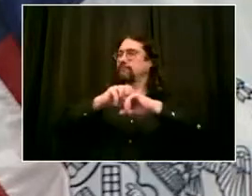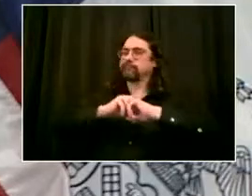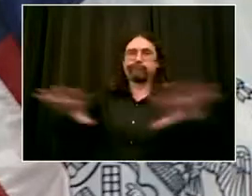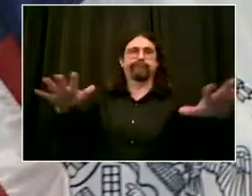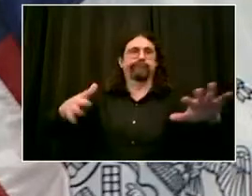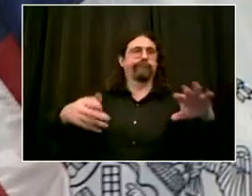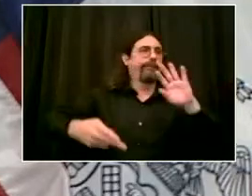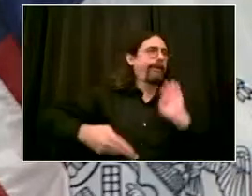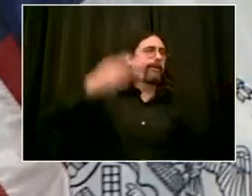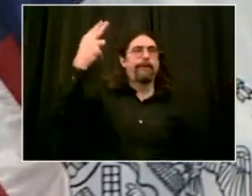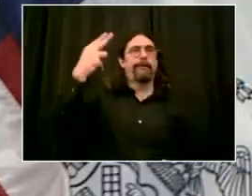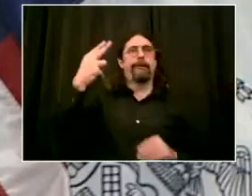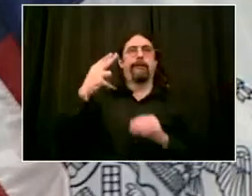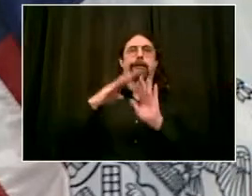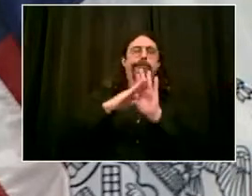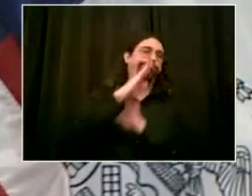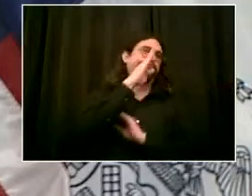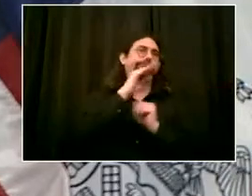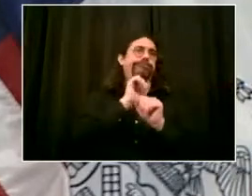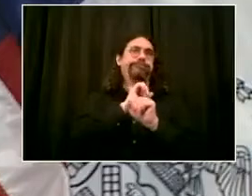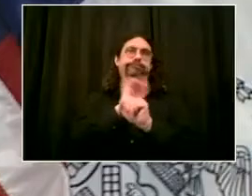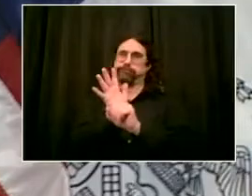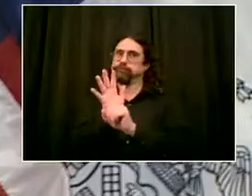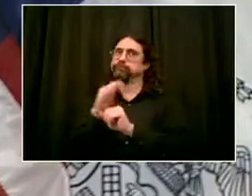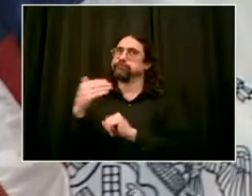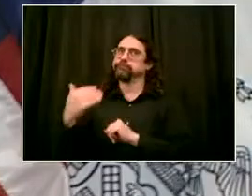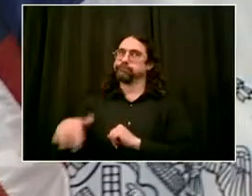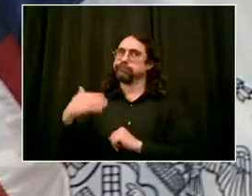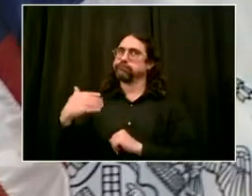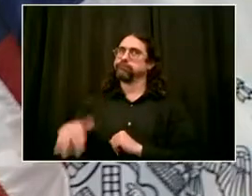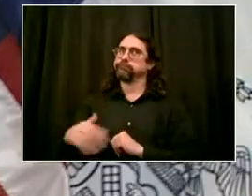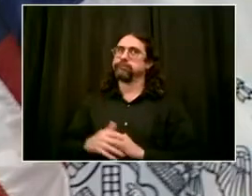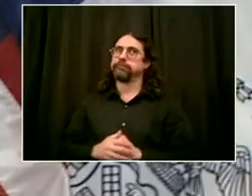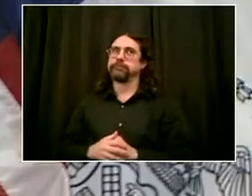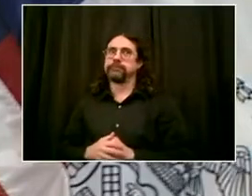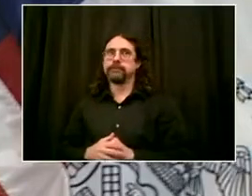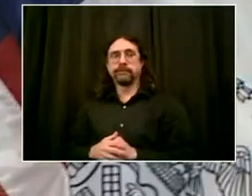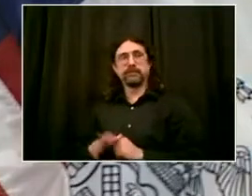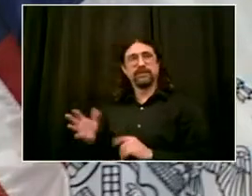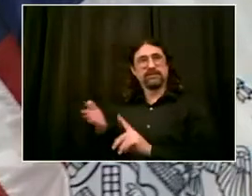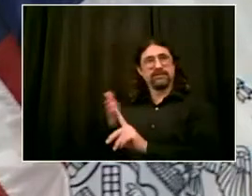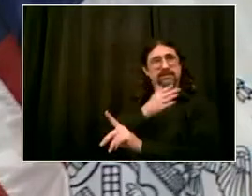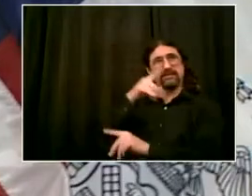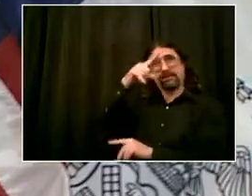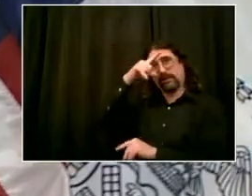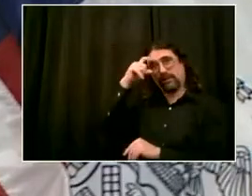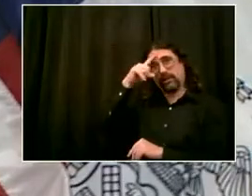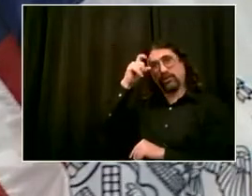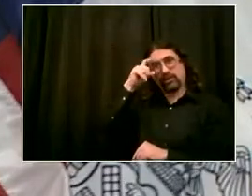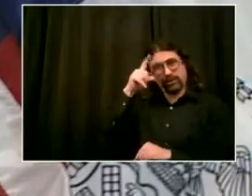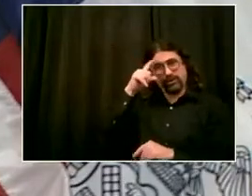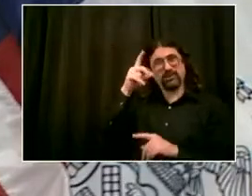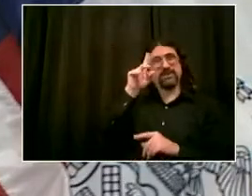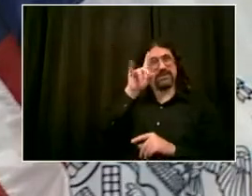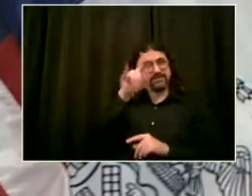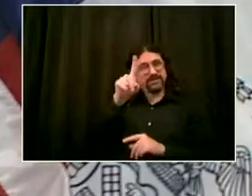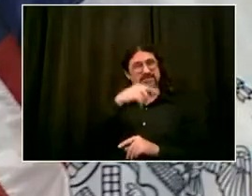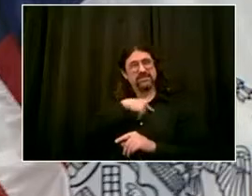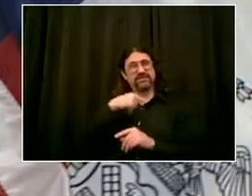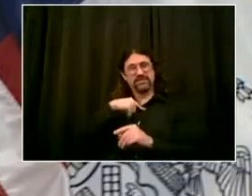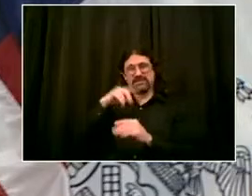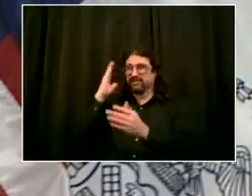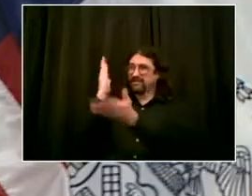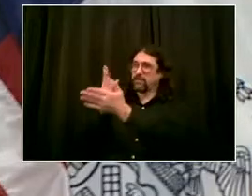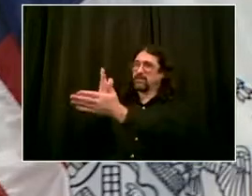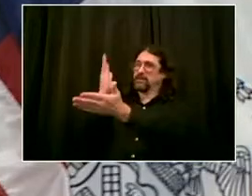so really please be very thoughtful and mindful about these holidays do everything you can to stay safe help